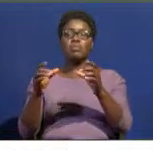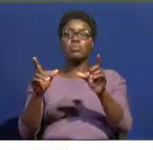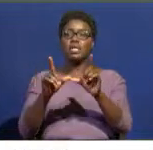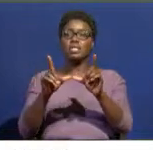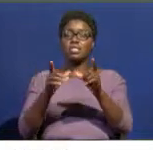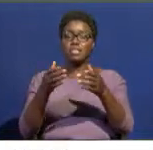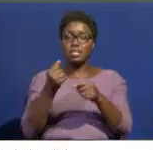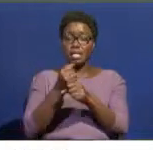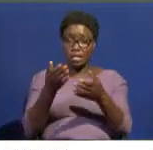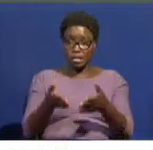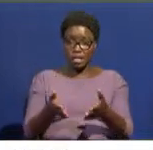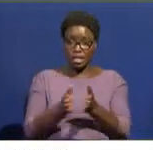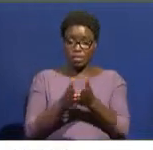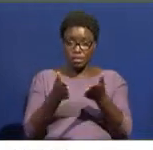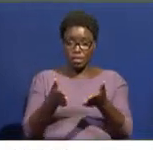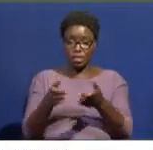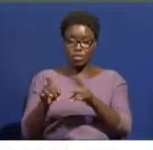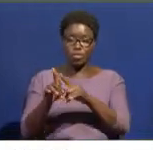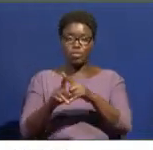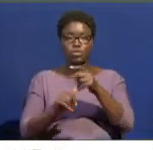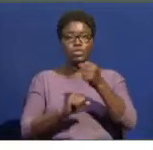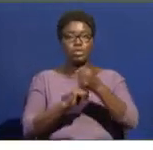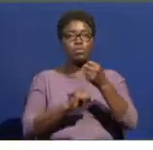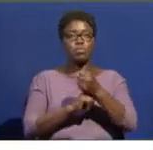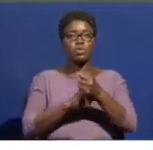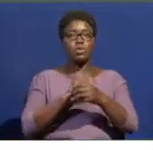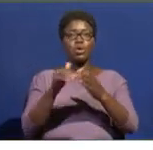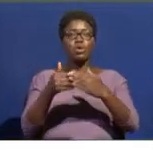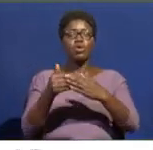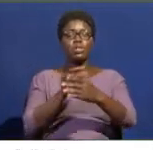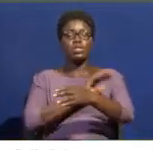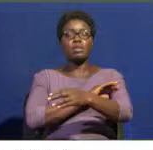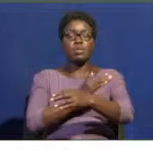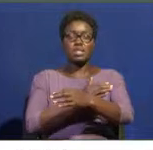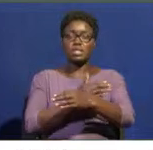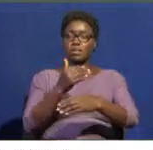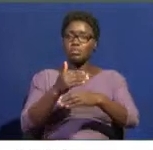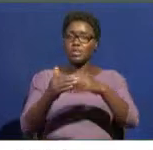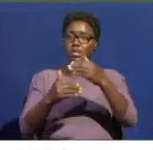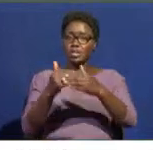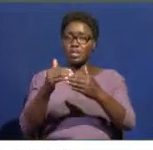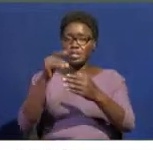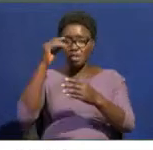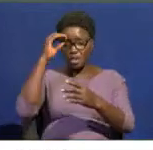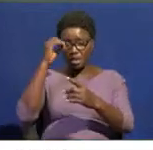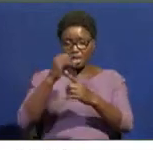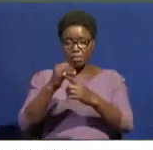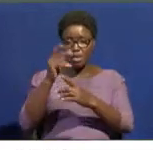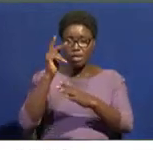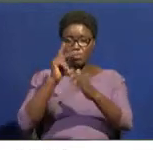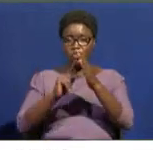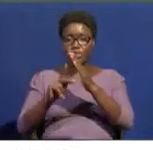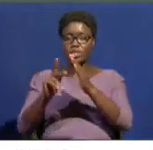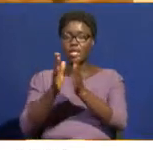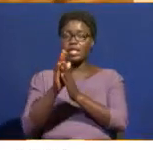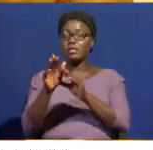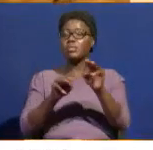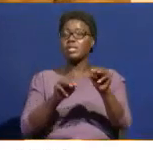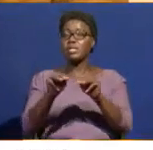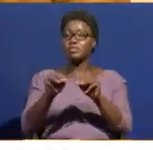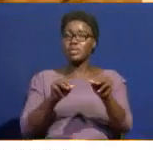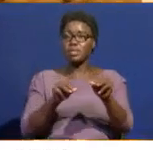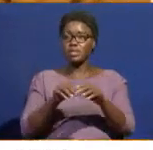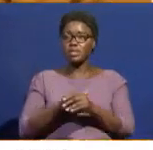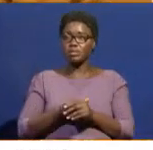here. And we're here to further support all the capacity building initiatives, looking at the club professionalization and management